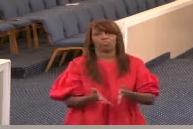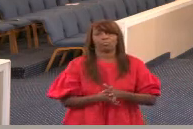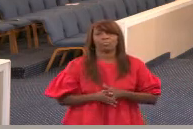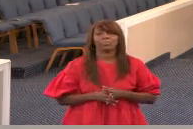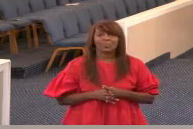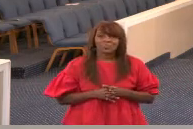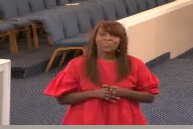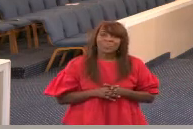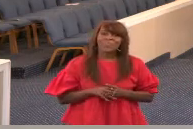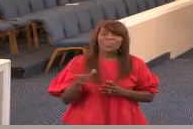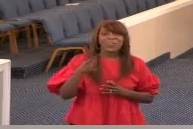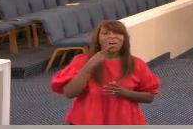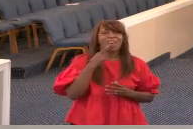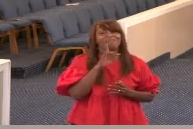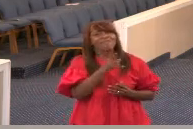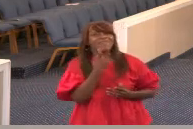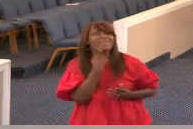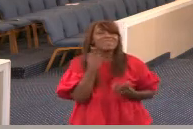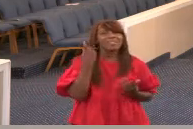I thought about